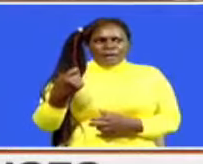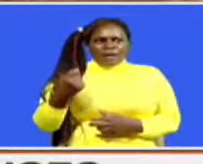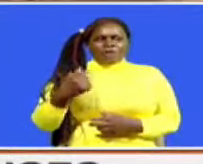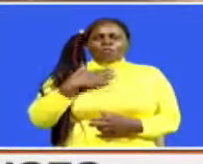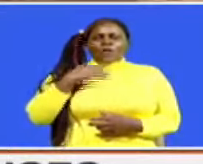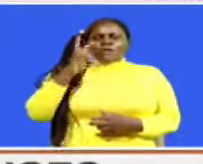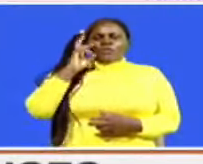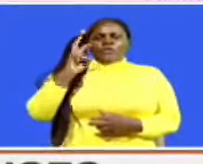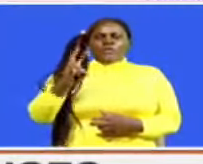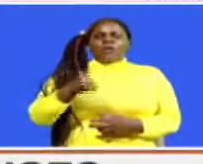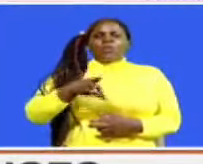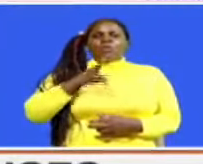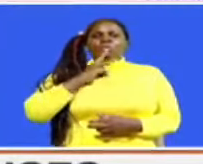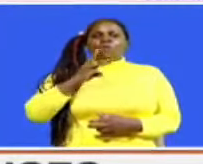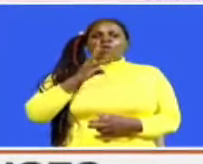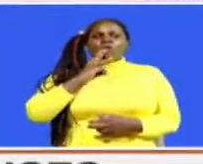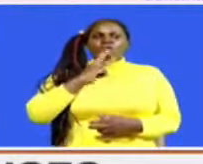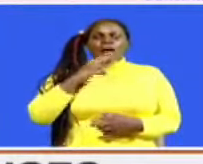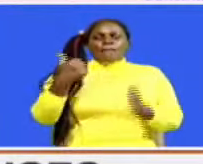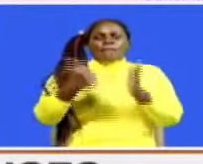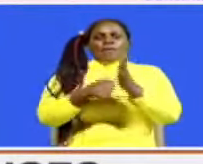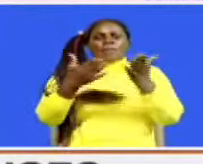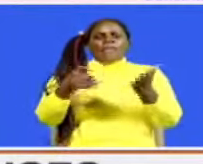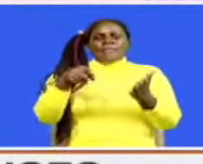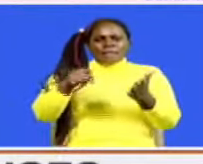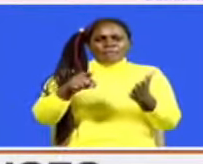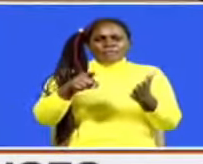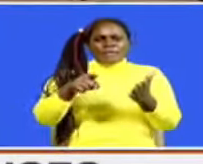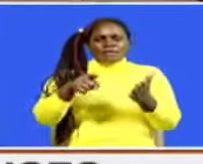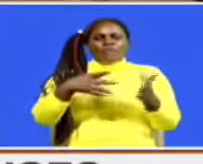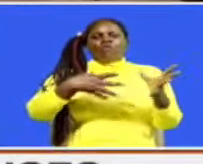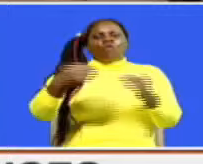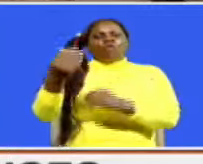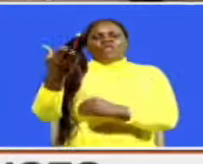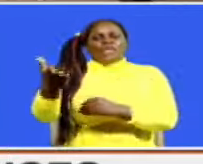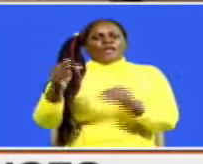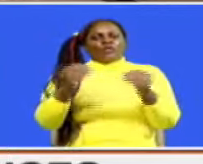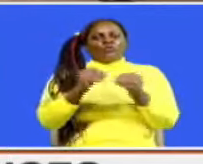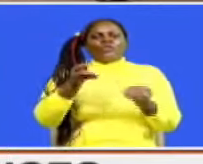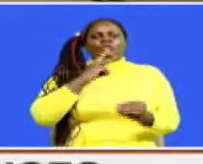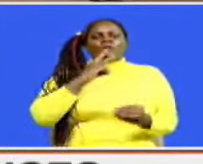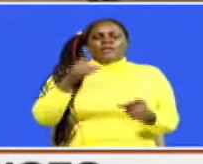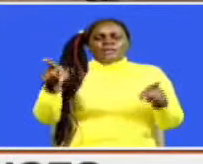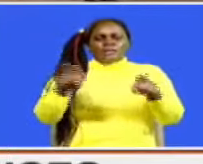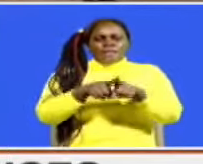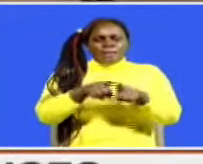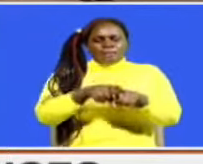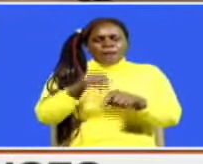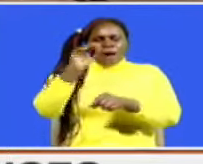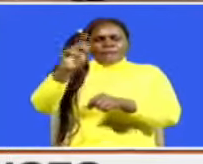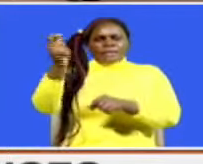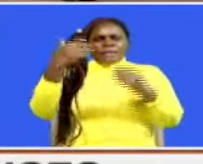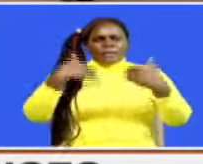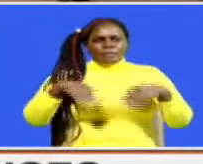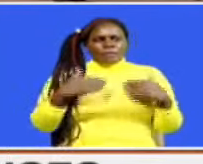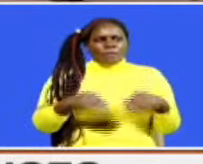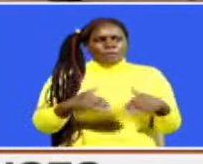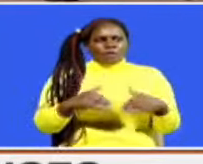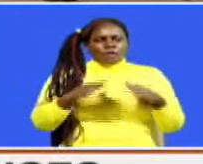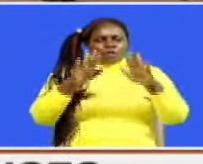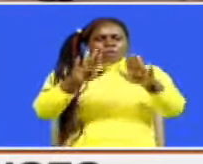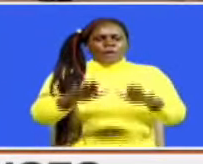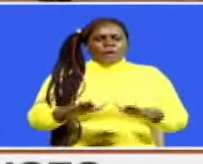can see the waters are menacing and they are rough. Gachagua also appealed to Kenyans to exercise